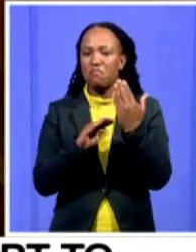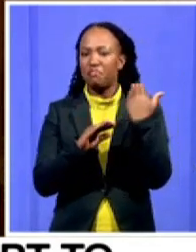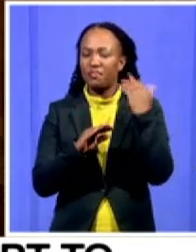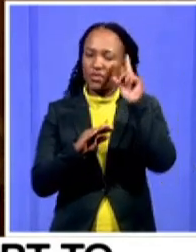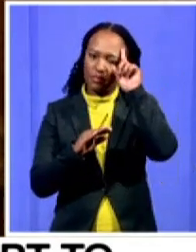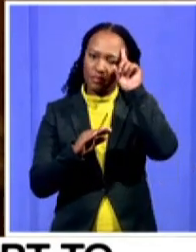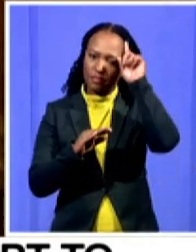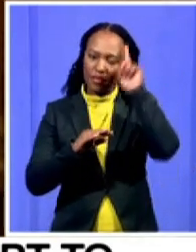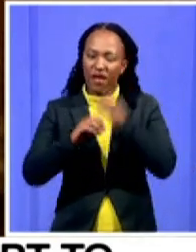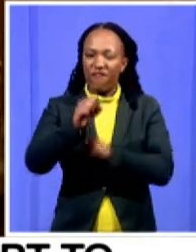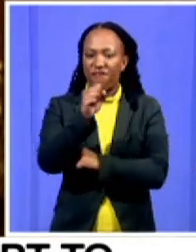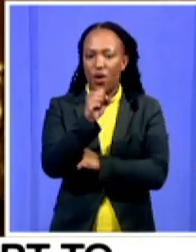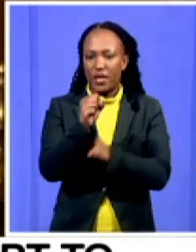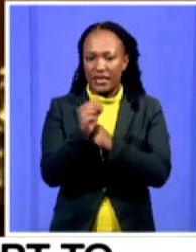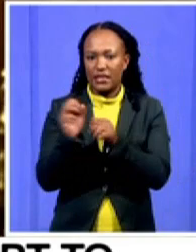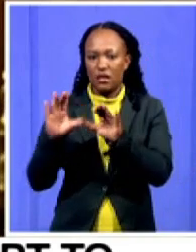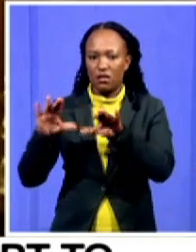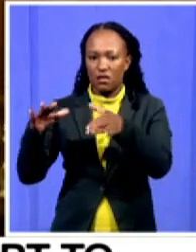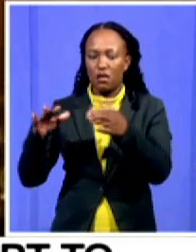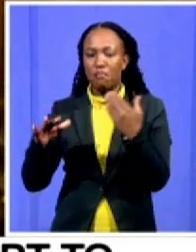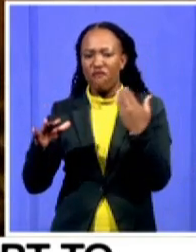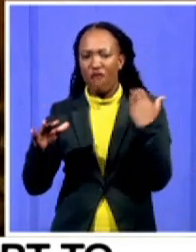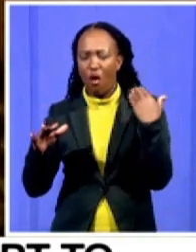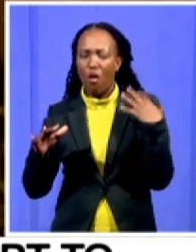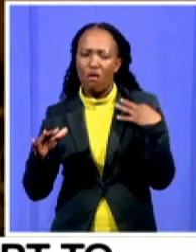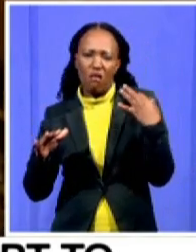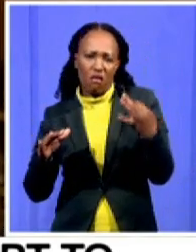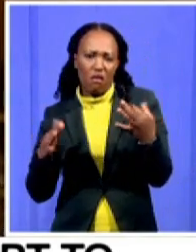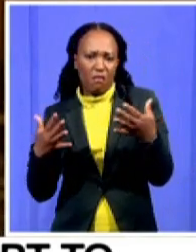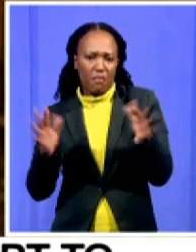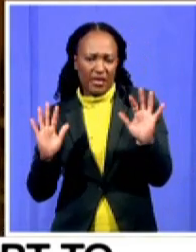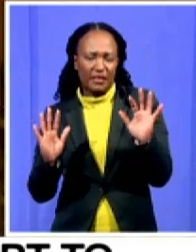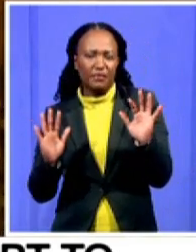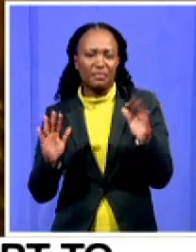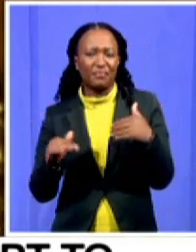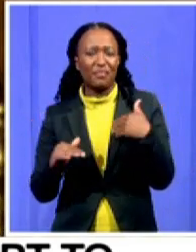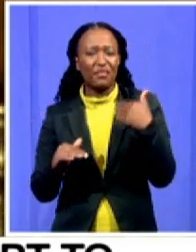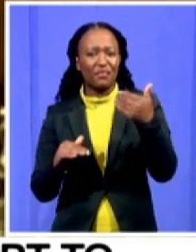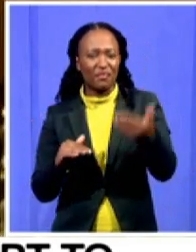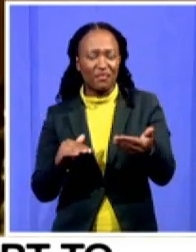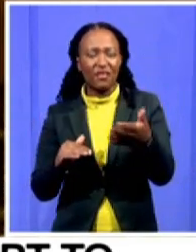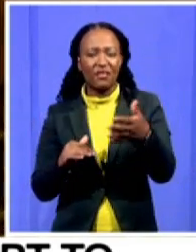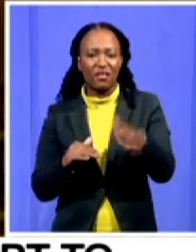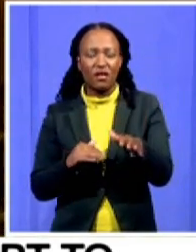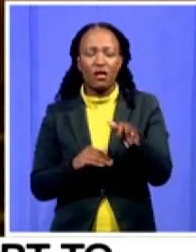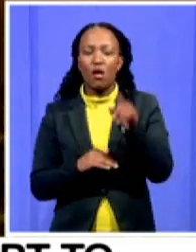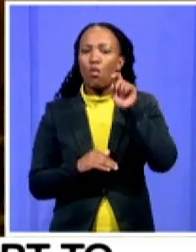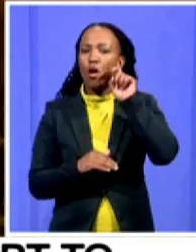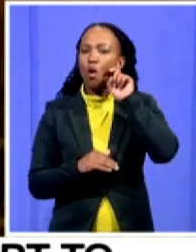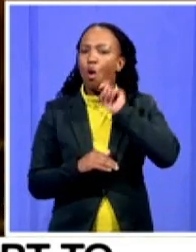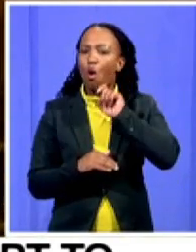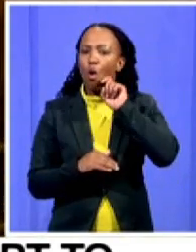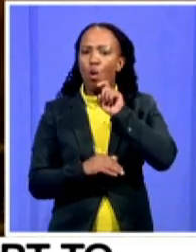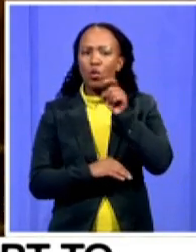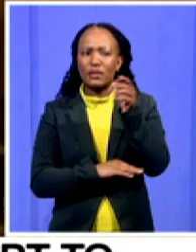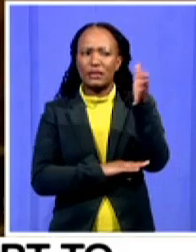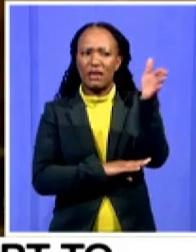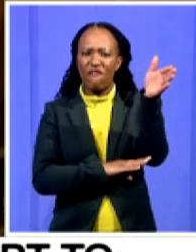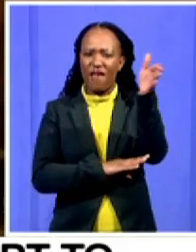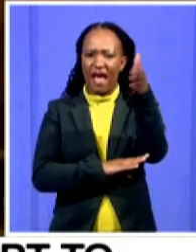that had brought the application after there was a display of the old